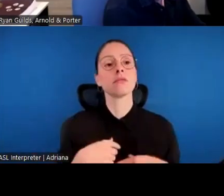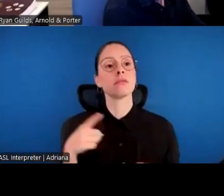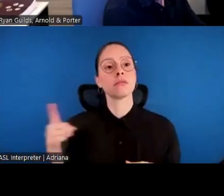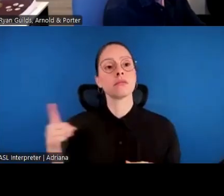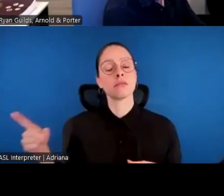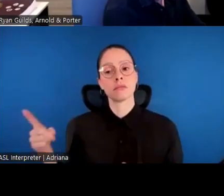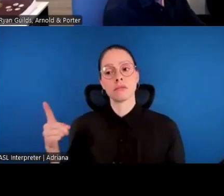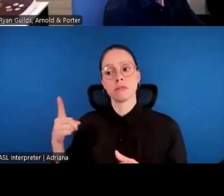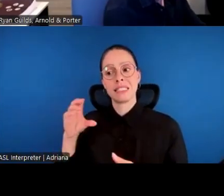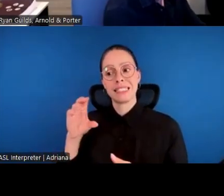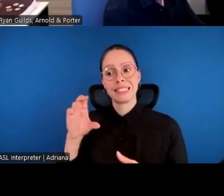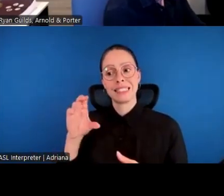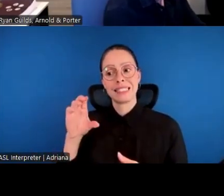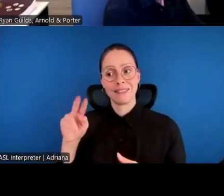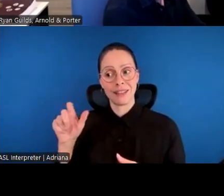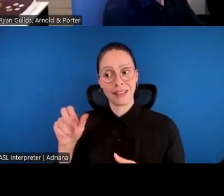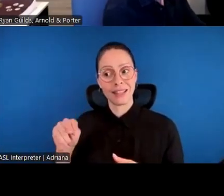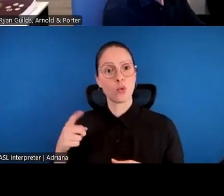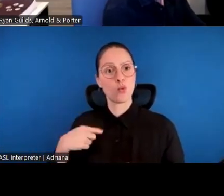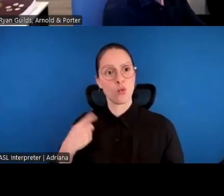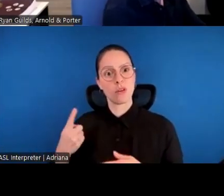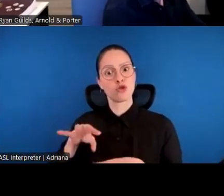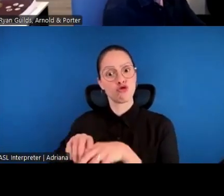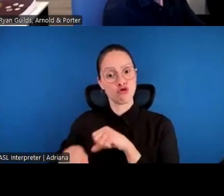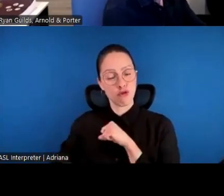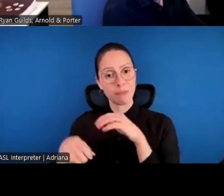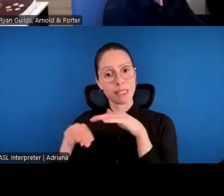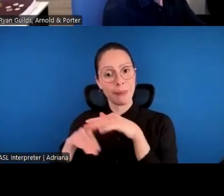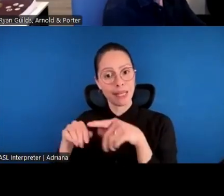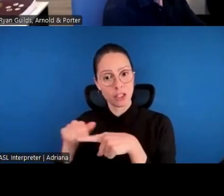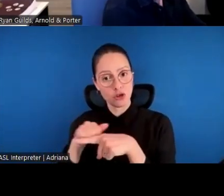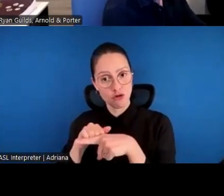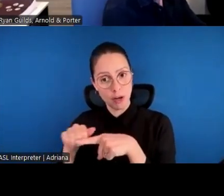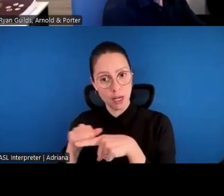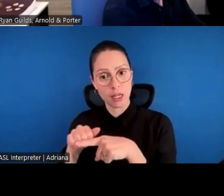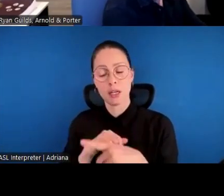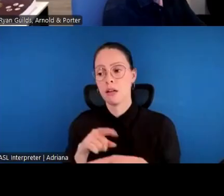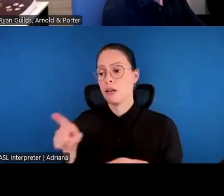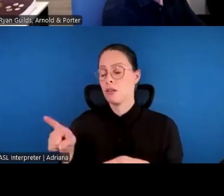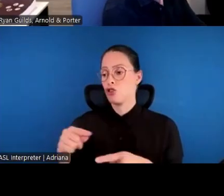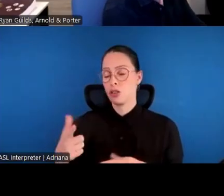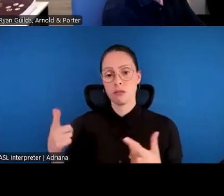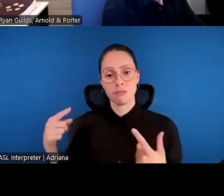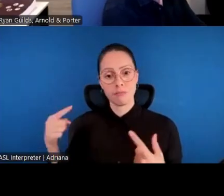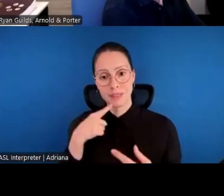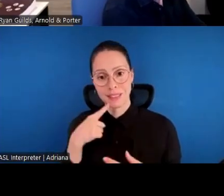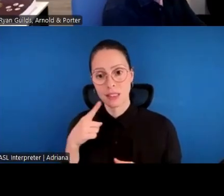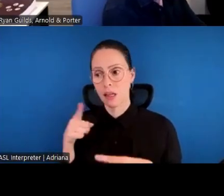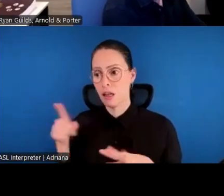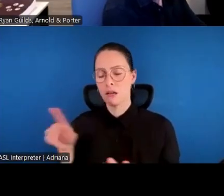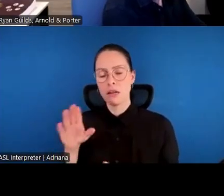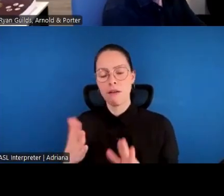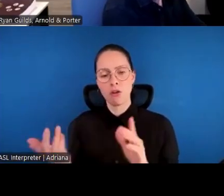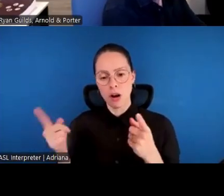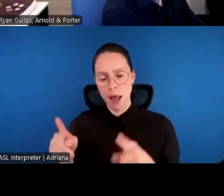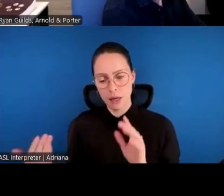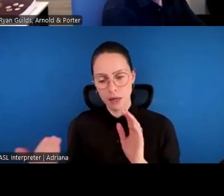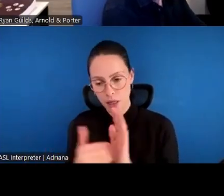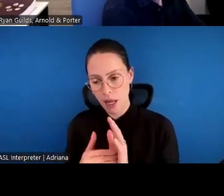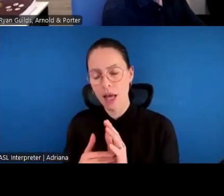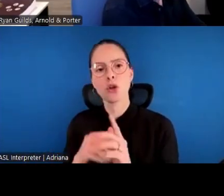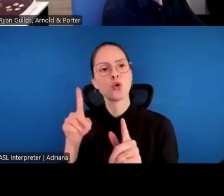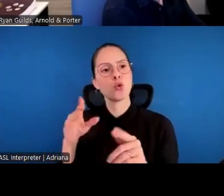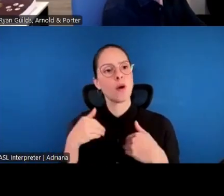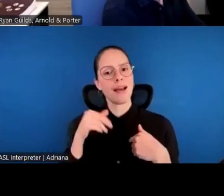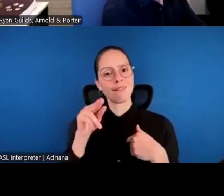in basic training. She said this was never going to happen to her again. You all have got the kit, you've got the witnesses, you've got everything. And he